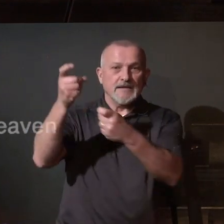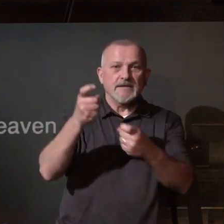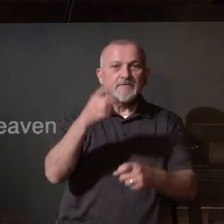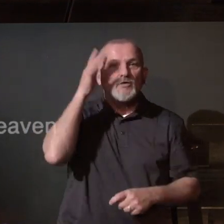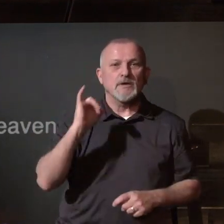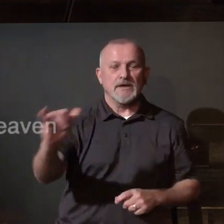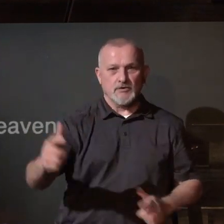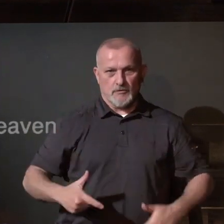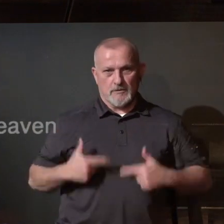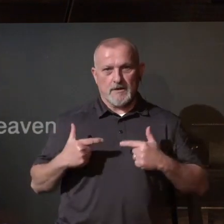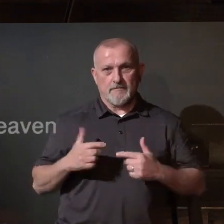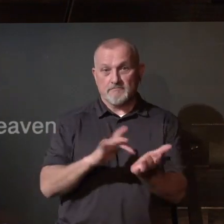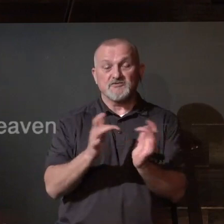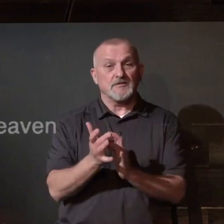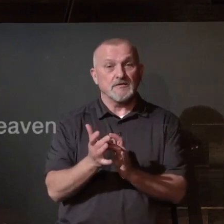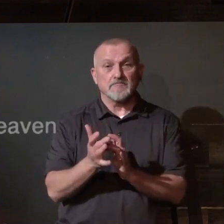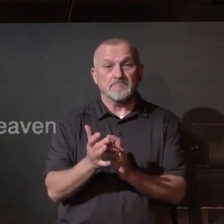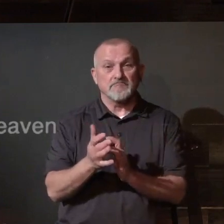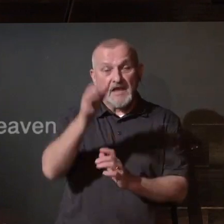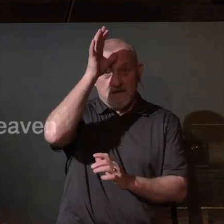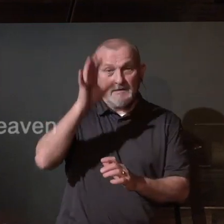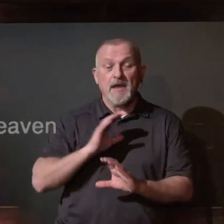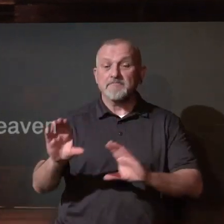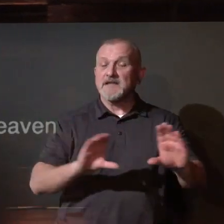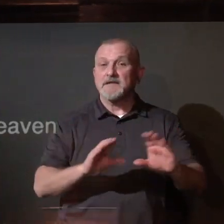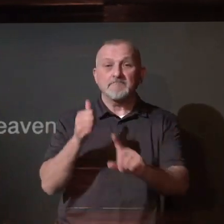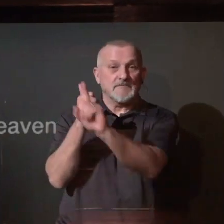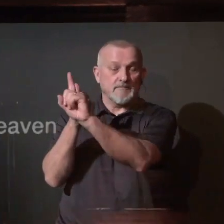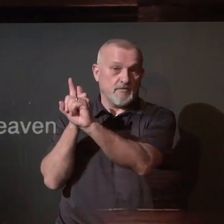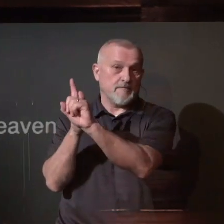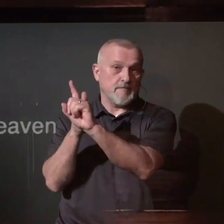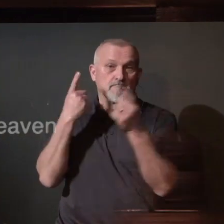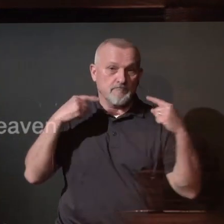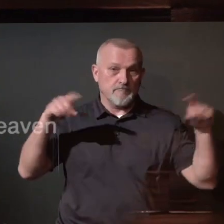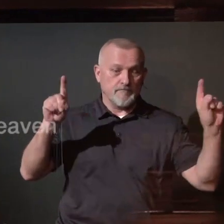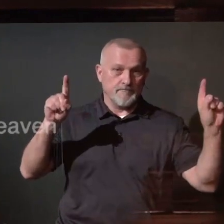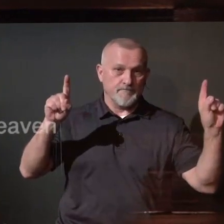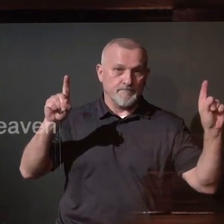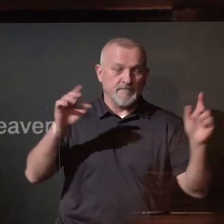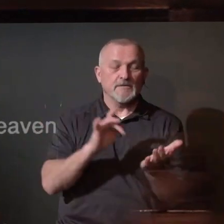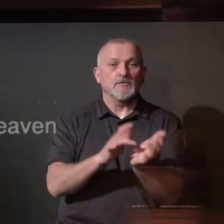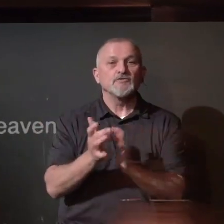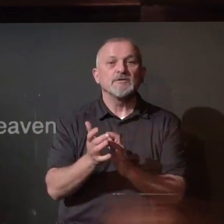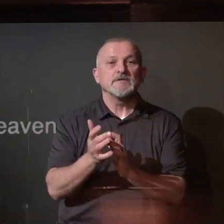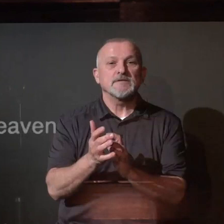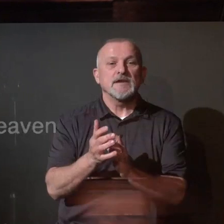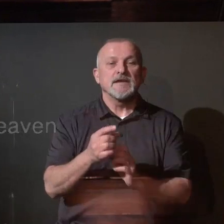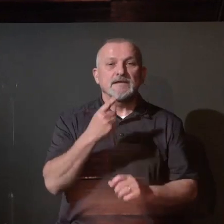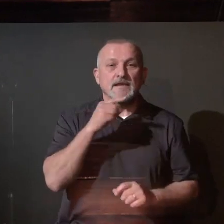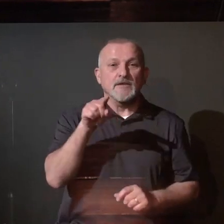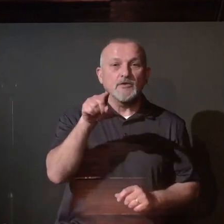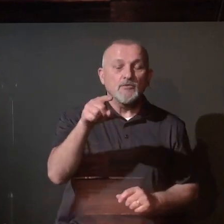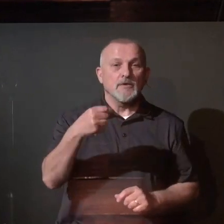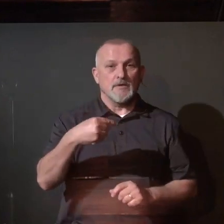life. This is the man that did that. And he's telling you and he's telling me right now that he has the authority